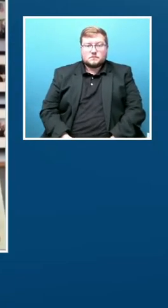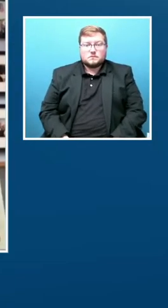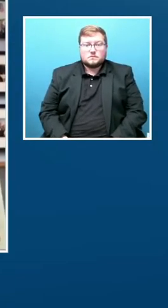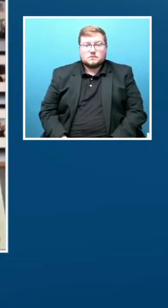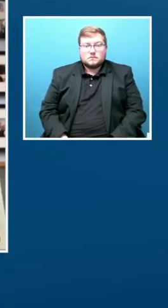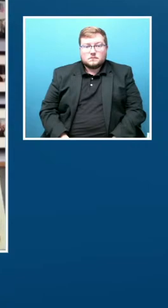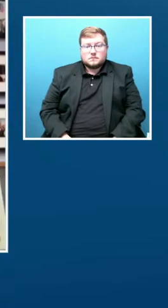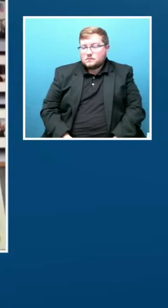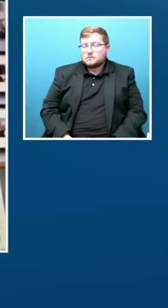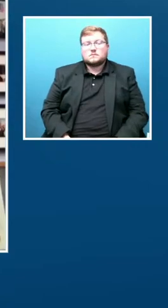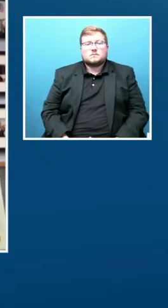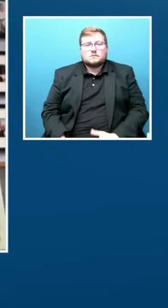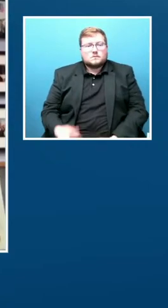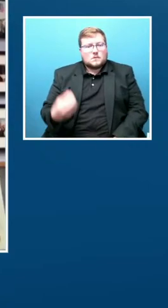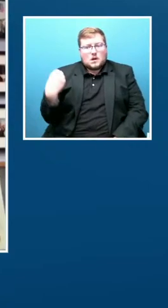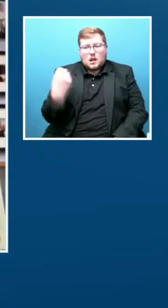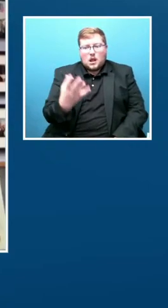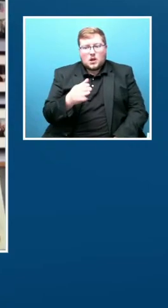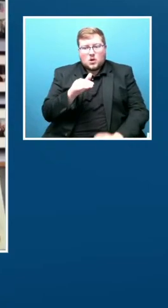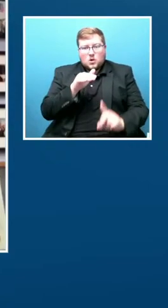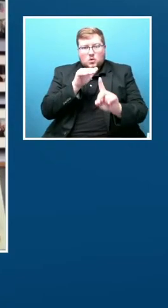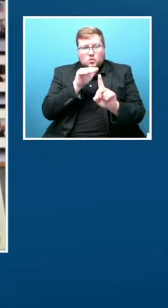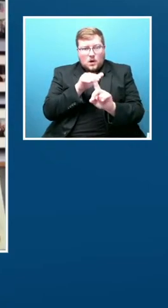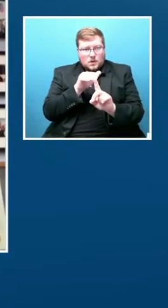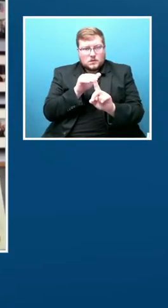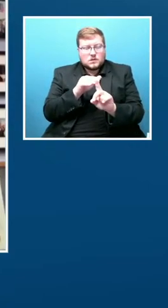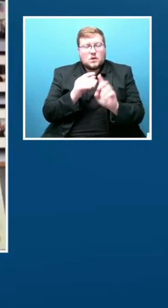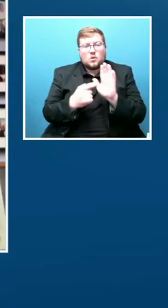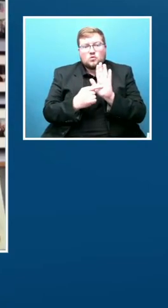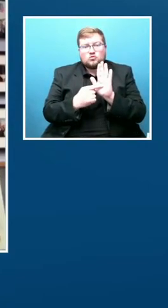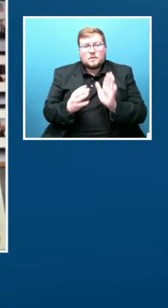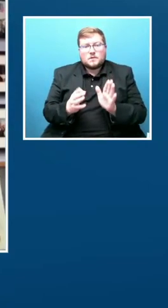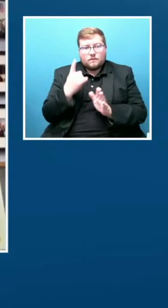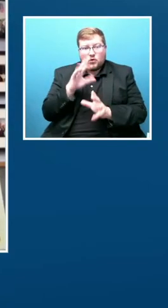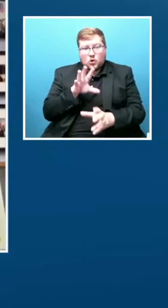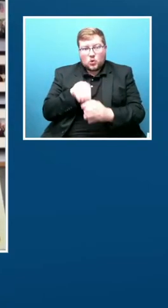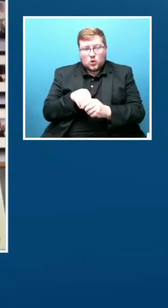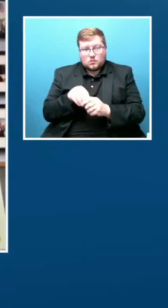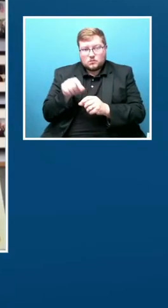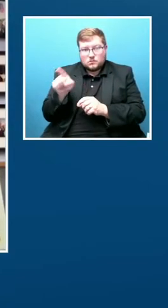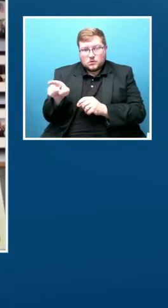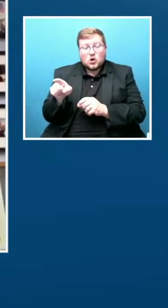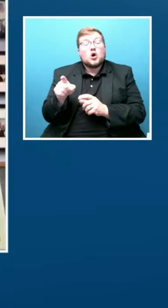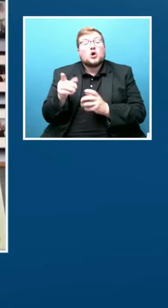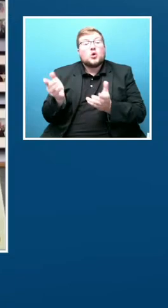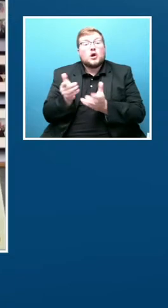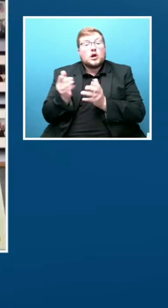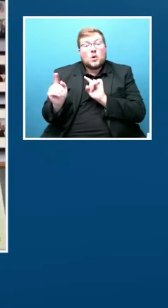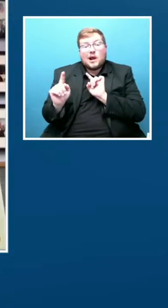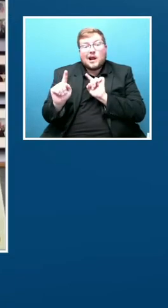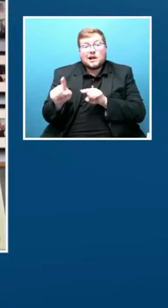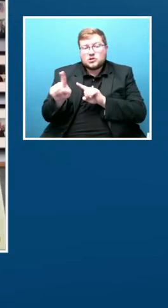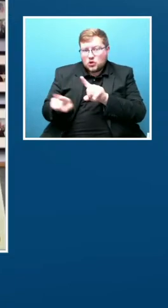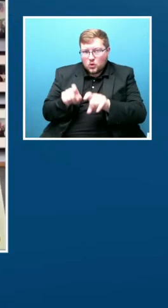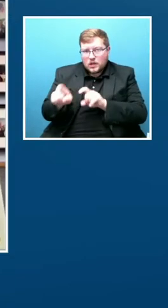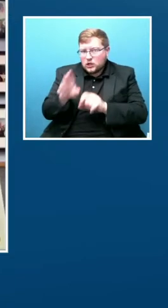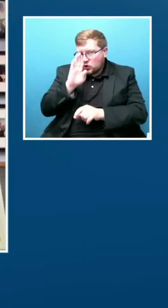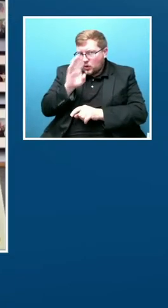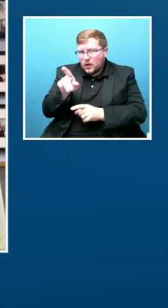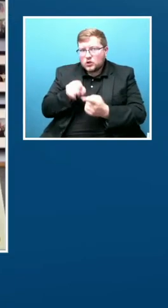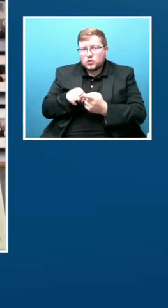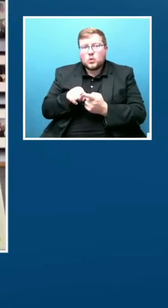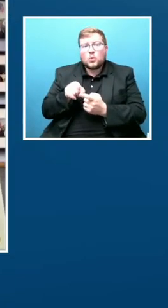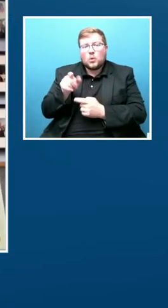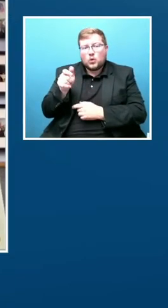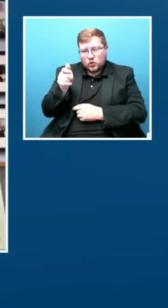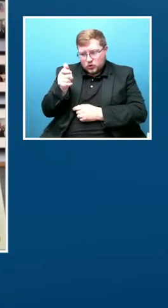As a reminder of the representative of the party, you are here to answer questions that are directed to you,